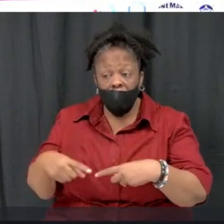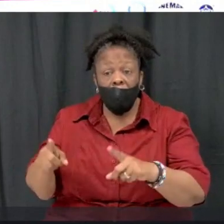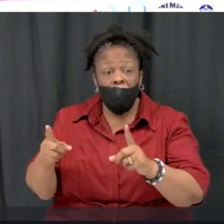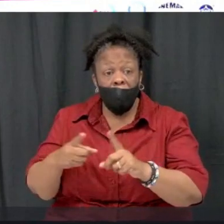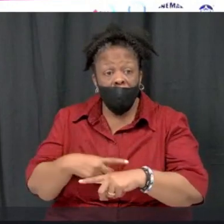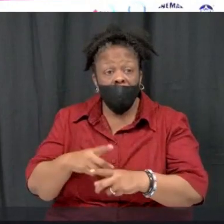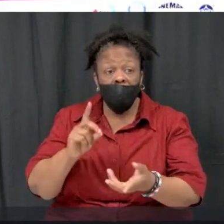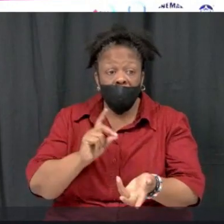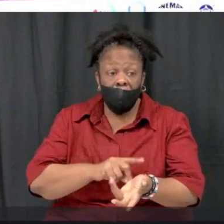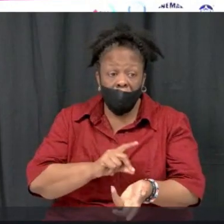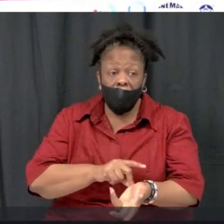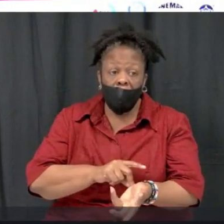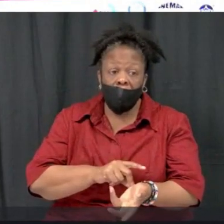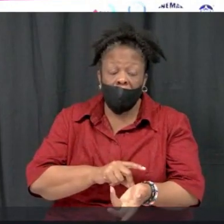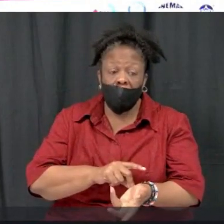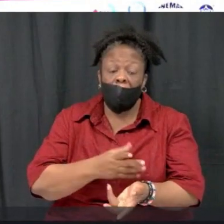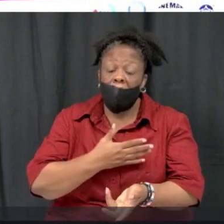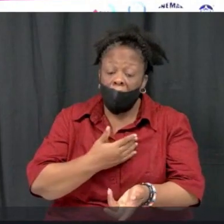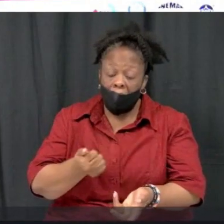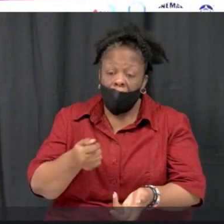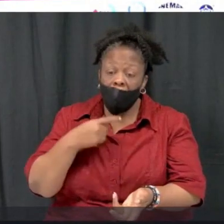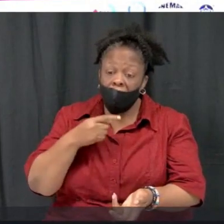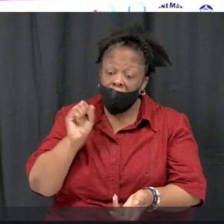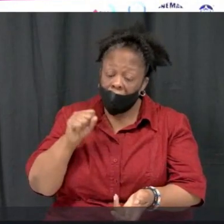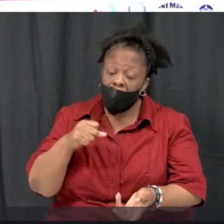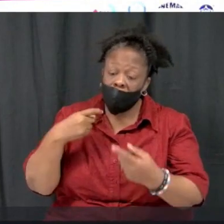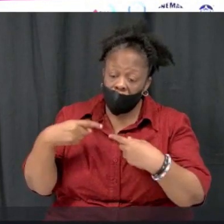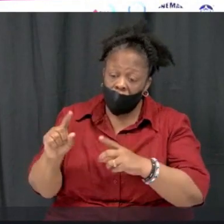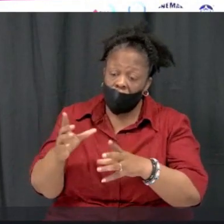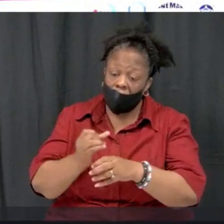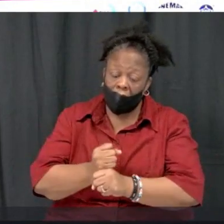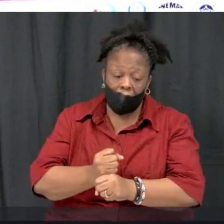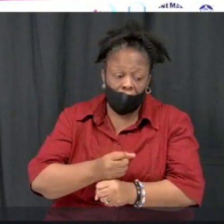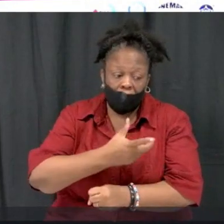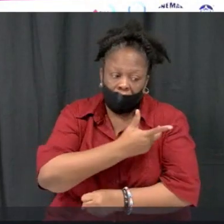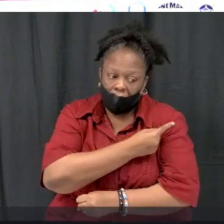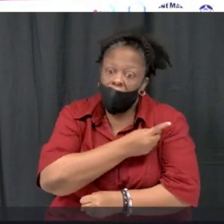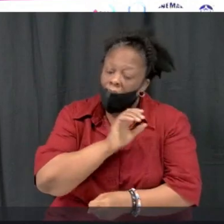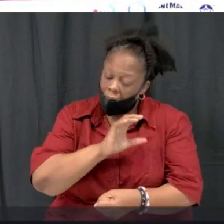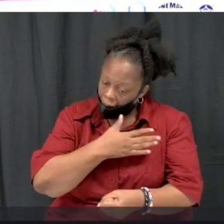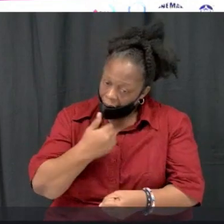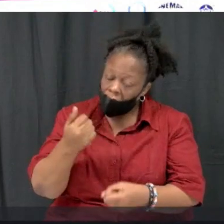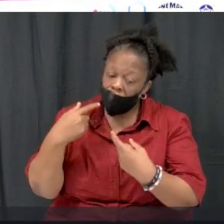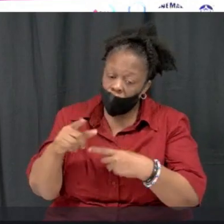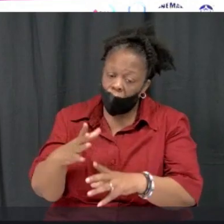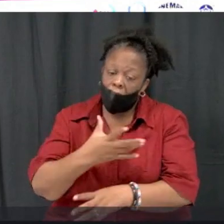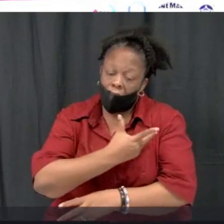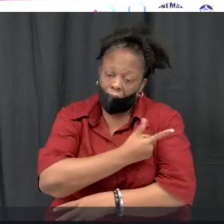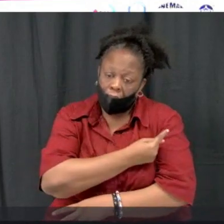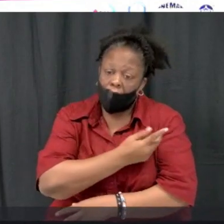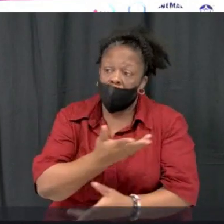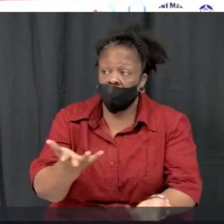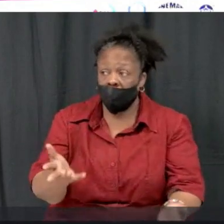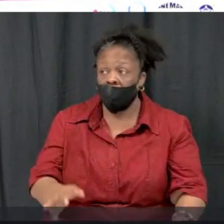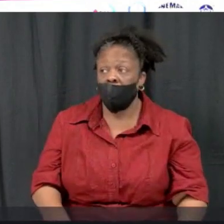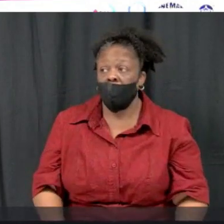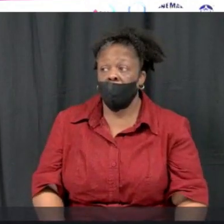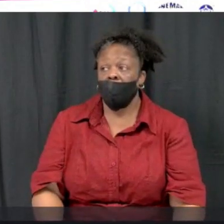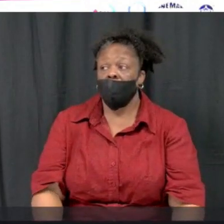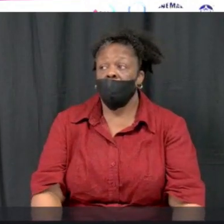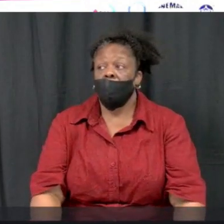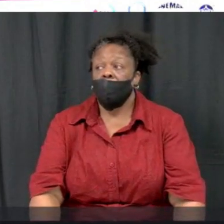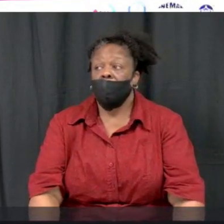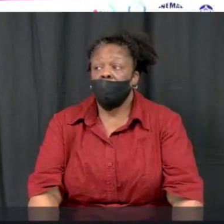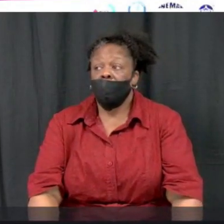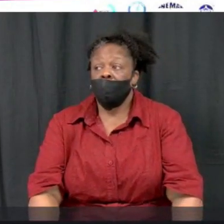after sitting for too long with lack of circulation, lack of movement. Women on hormonal therapy, women who